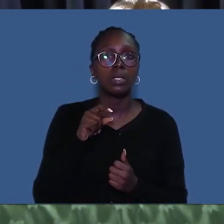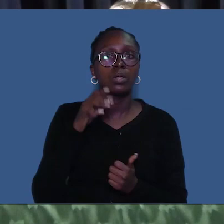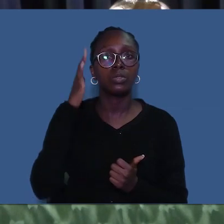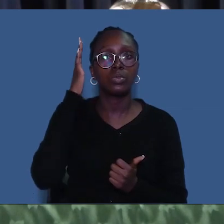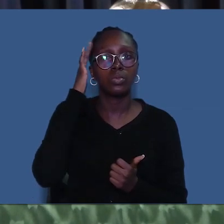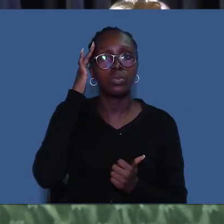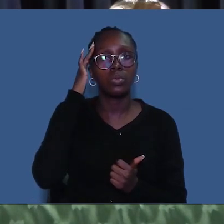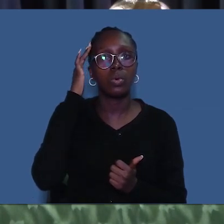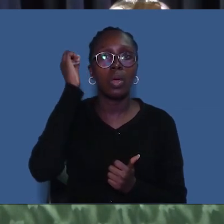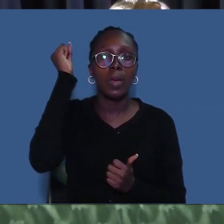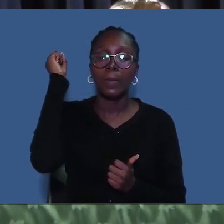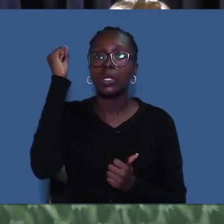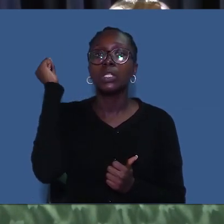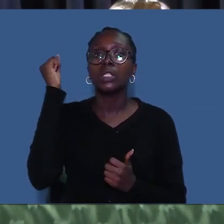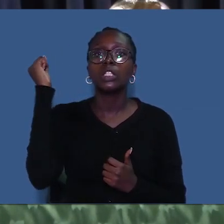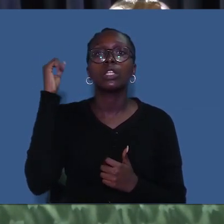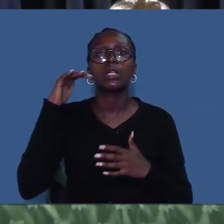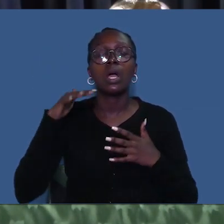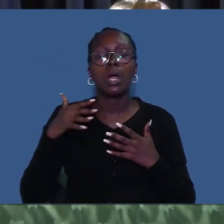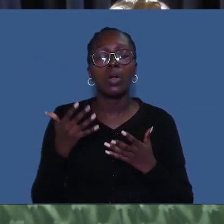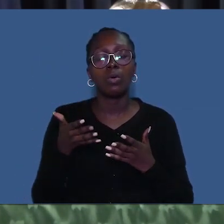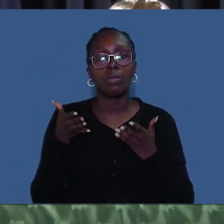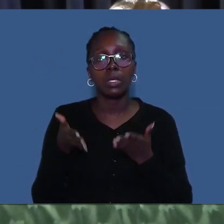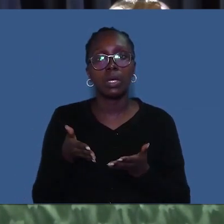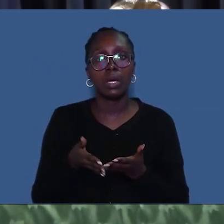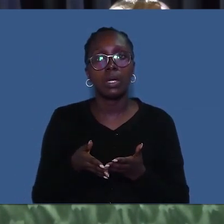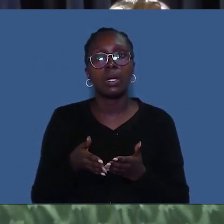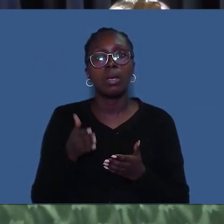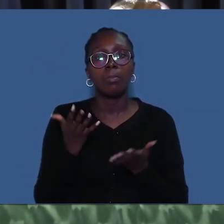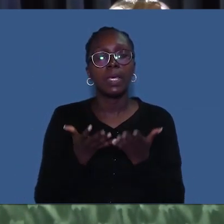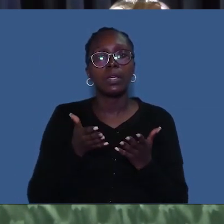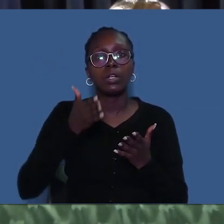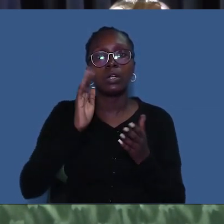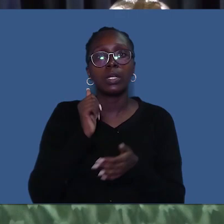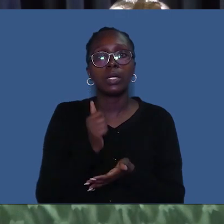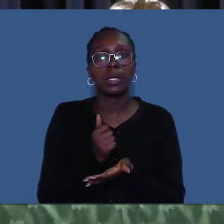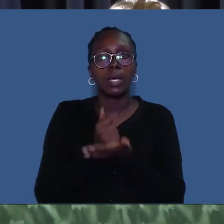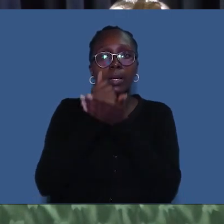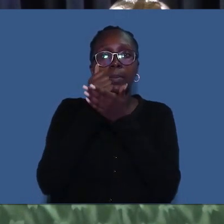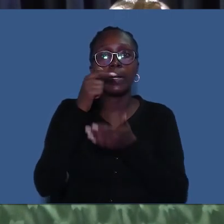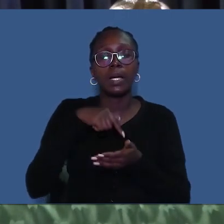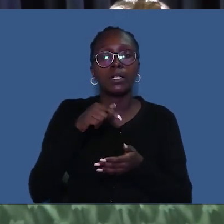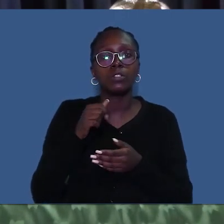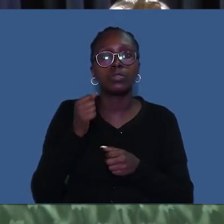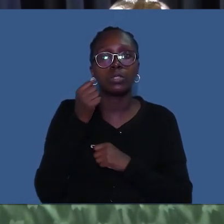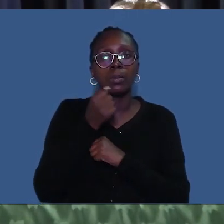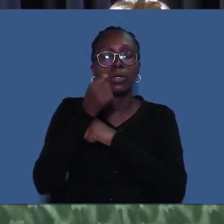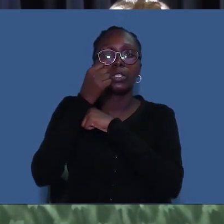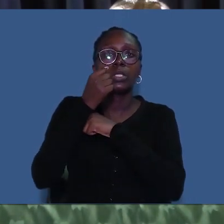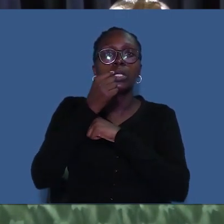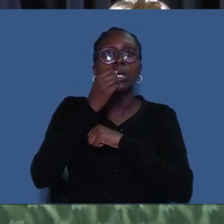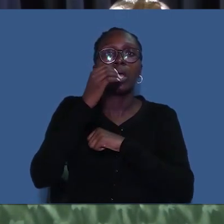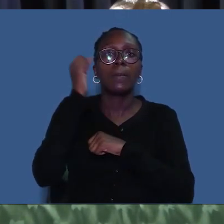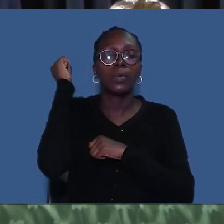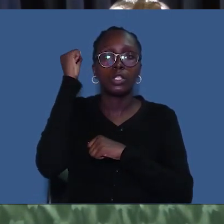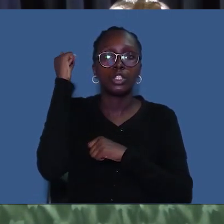that we have learned from David? May the Lord help us to support the candidates who have a heart for him. Let us pray.